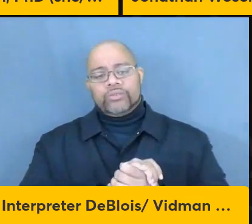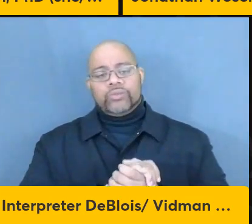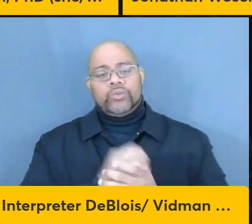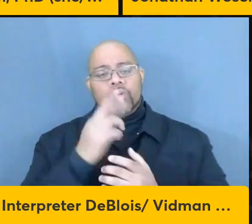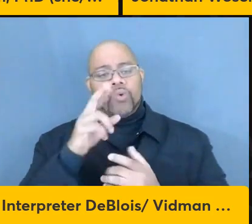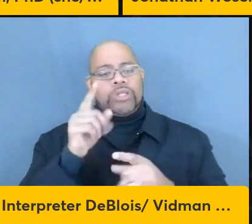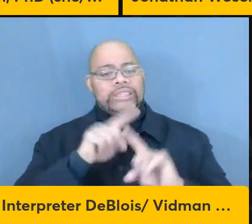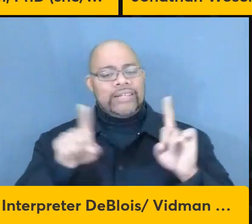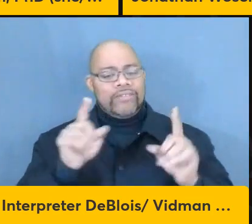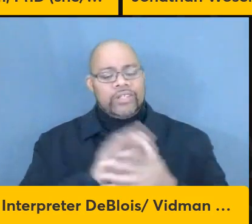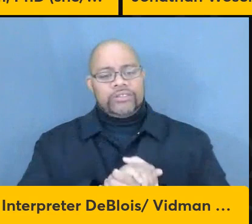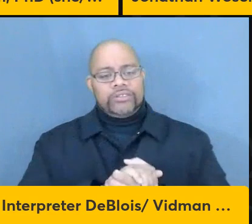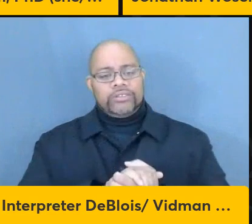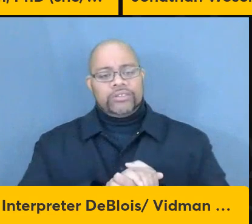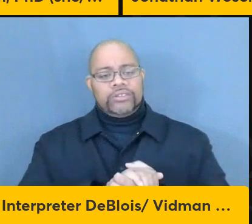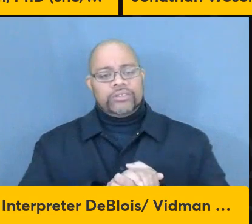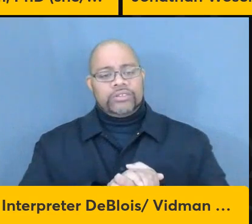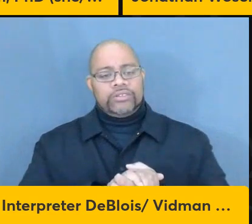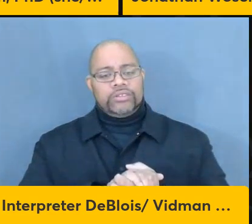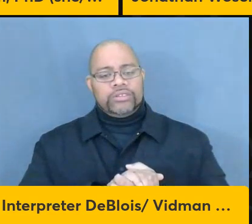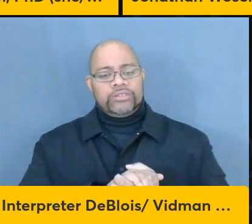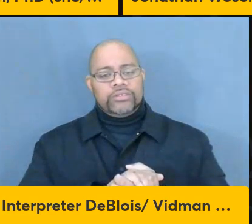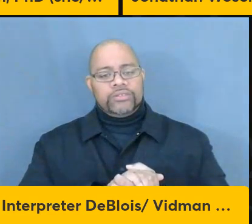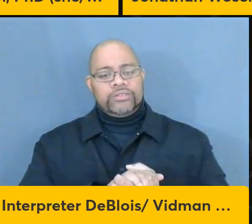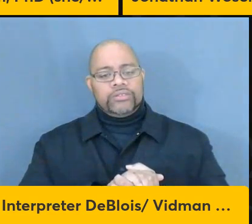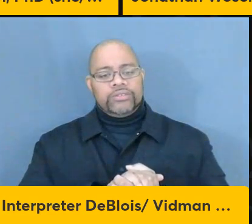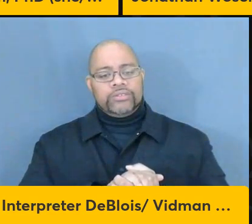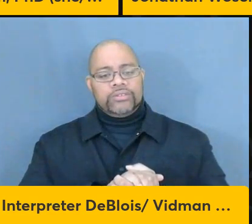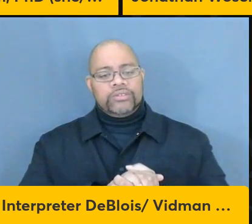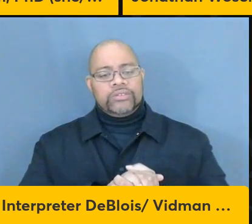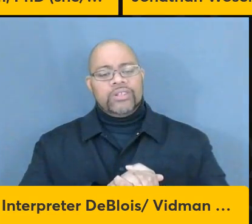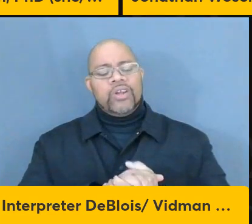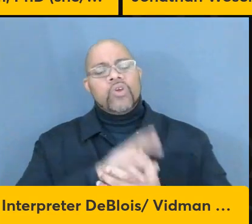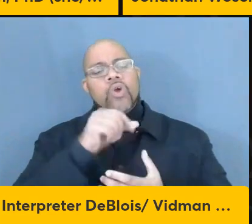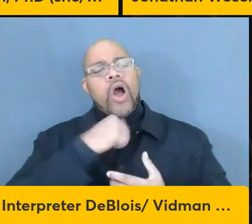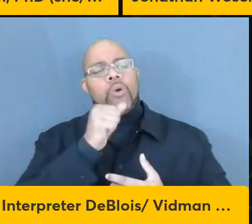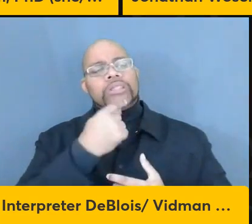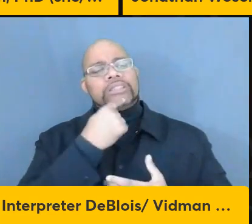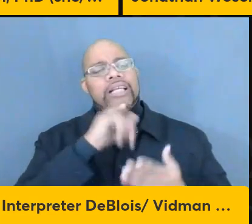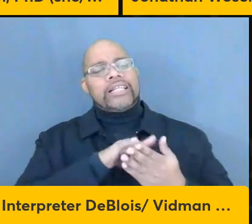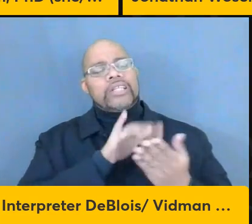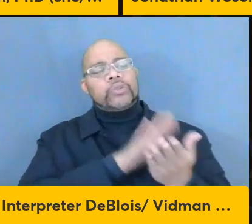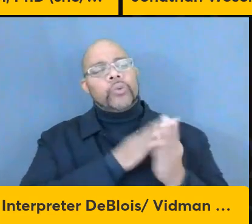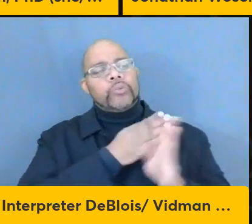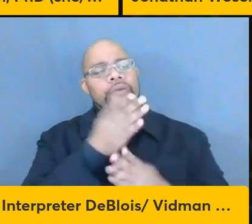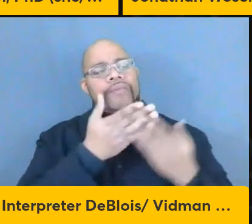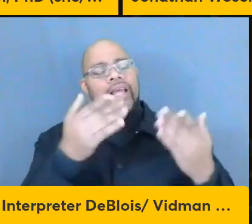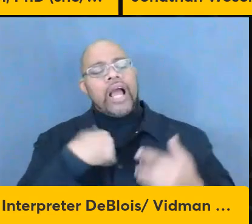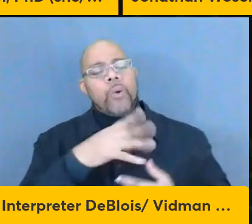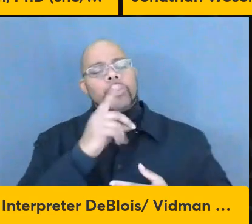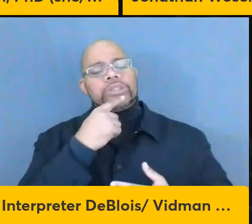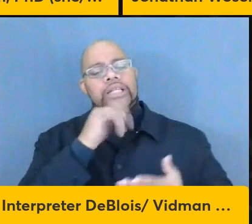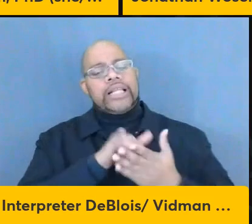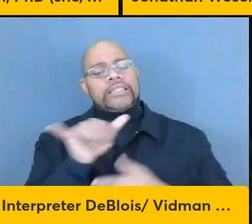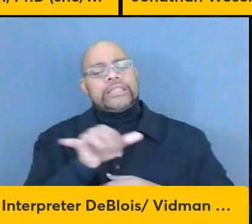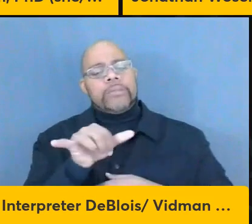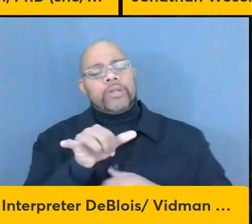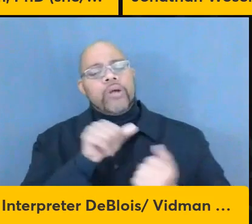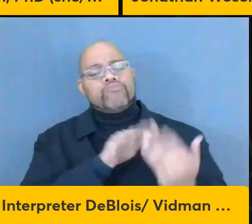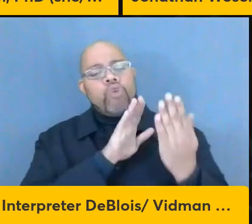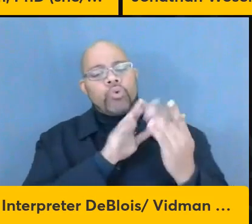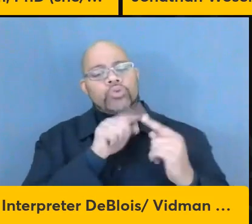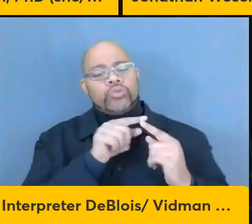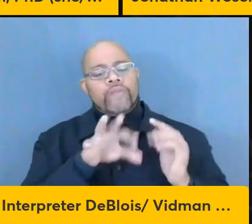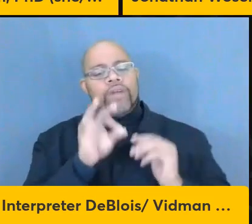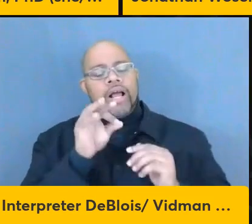it different? Is that an academia thing? No, I wouldn't say it's an academia thing. I would say it's a similar approach to